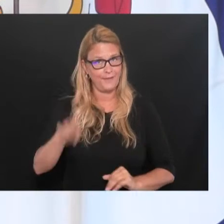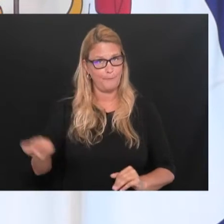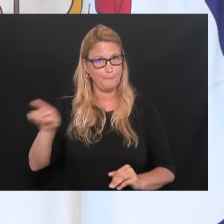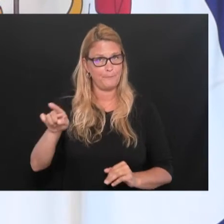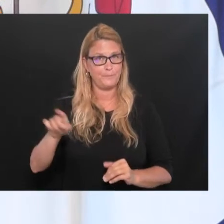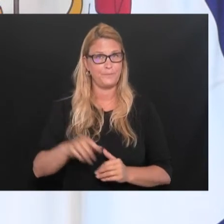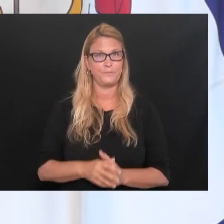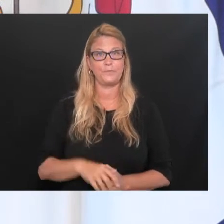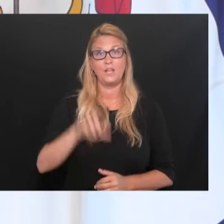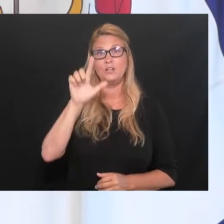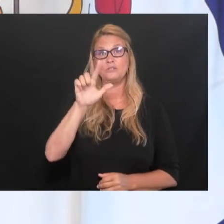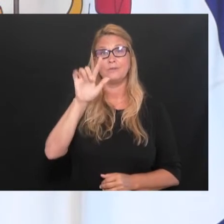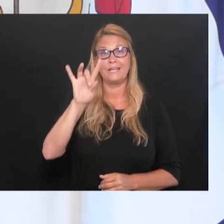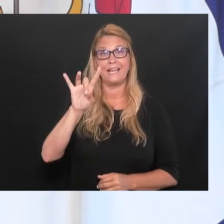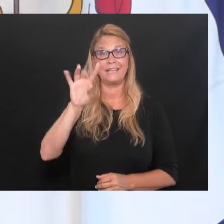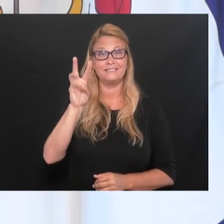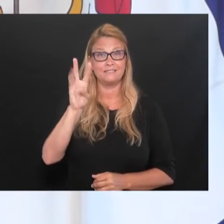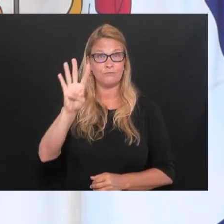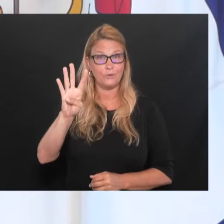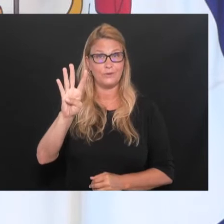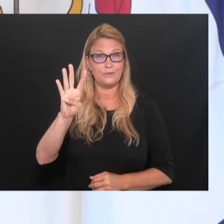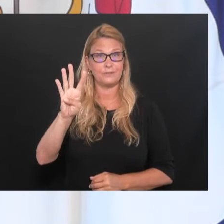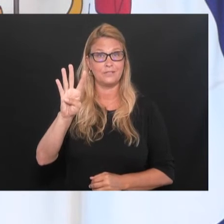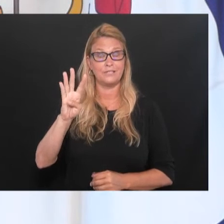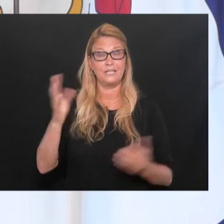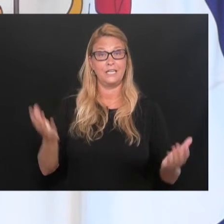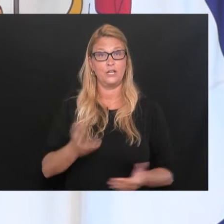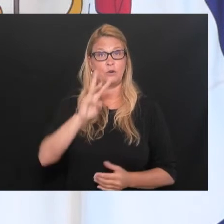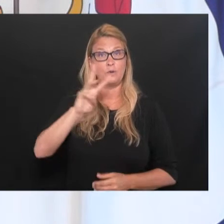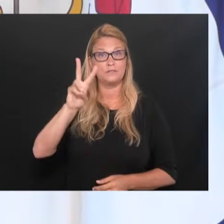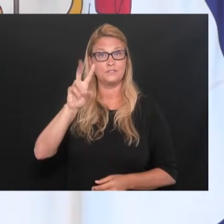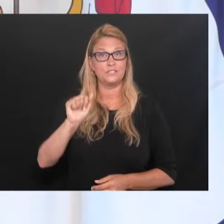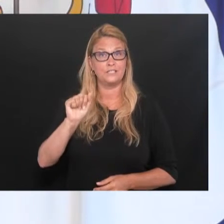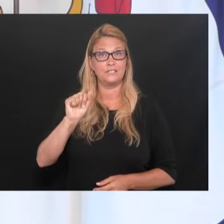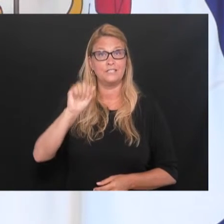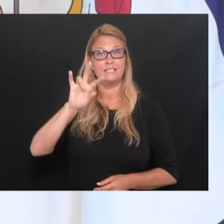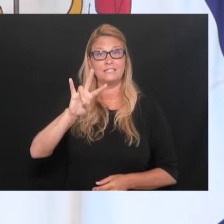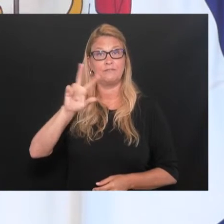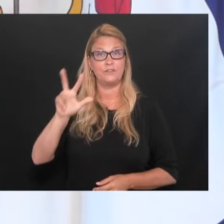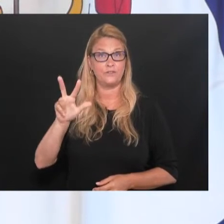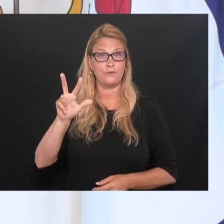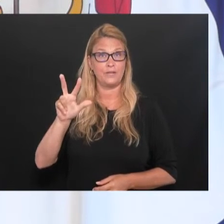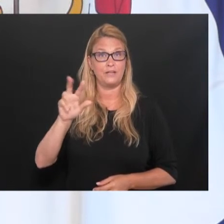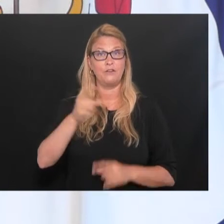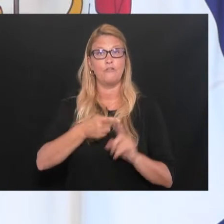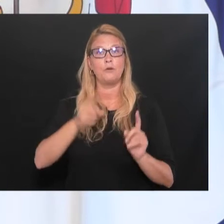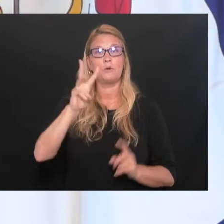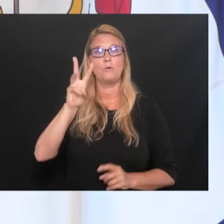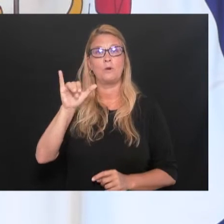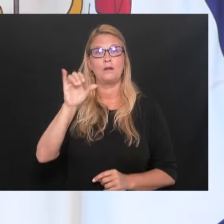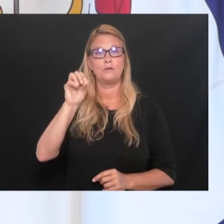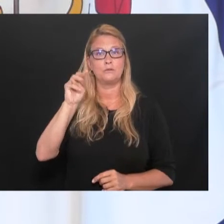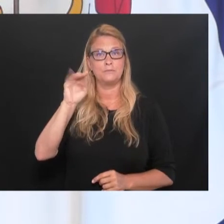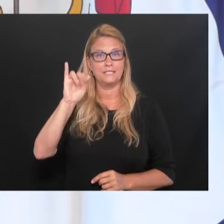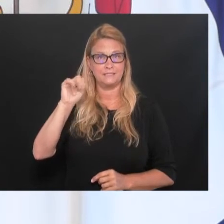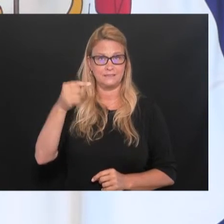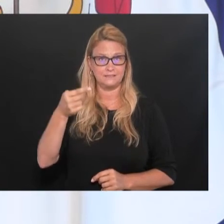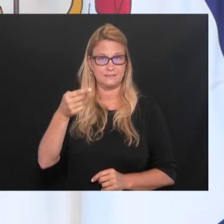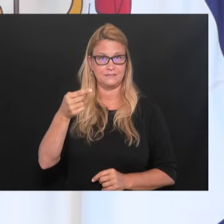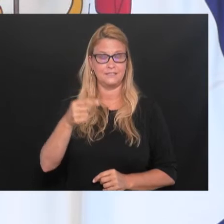The 2,864th death in West Virginia is a 73-year-old male from Wyoming County. The